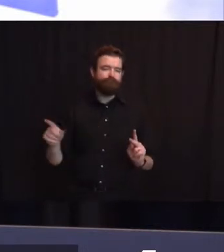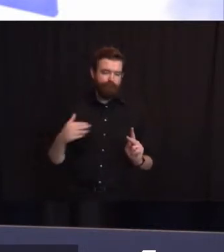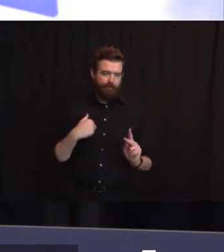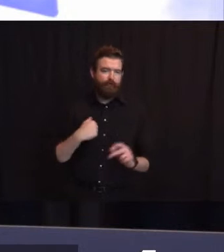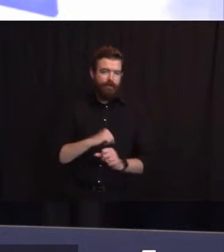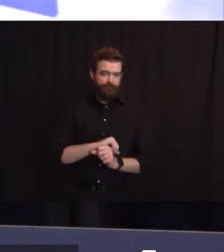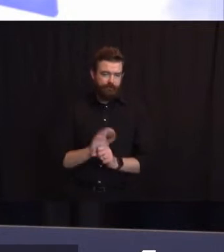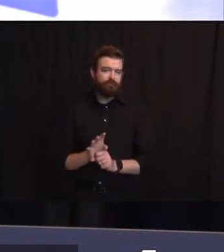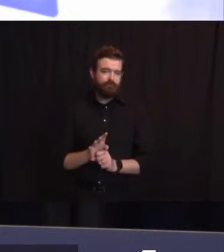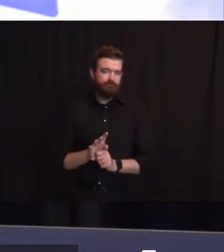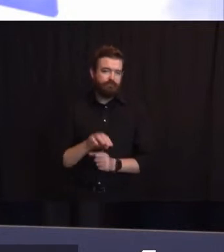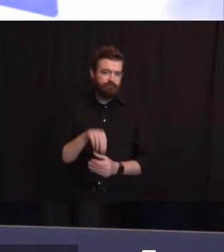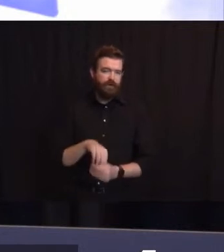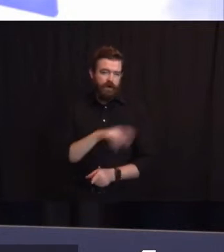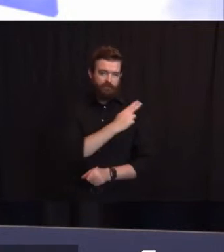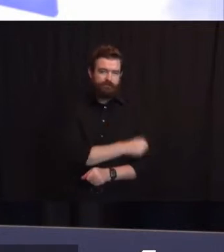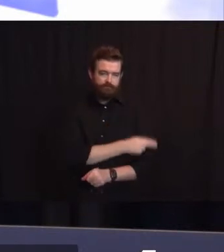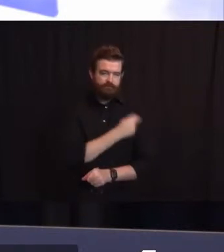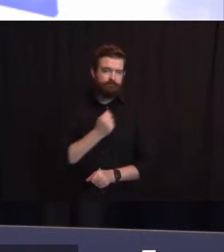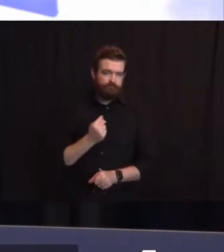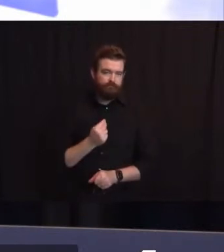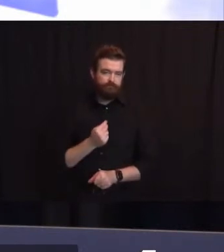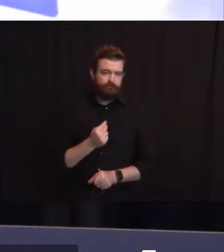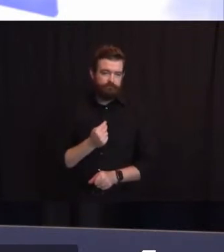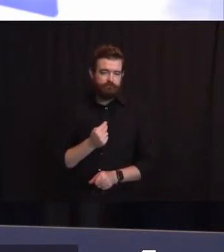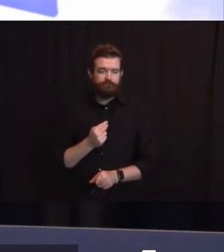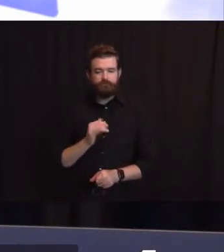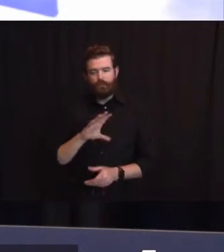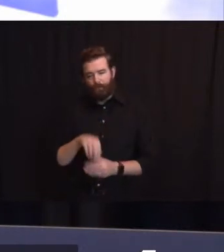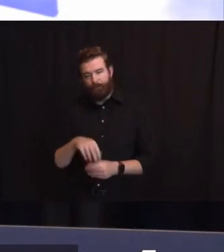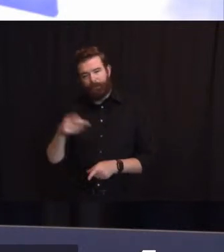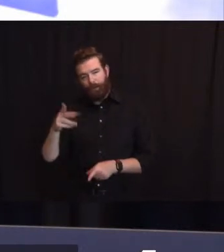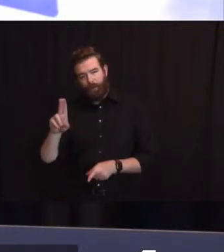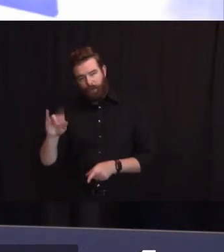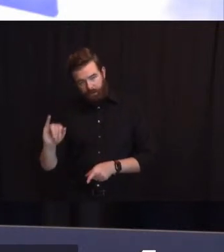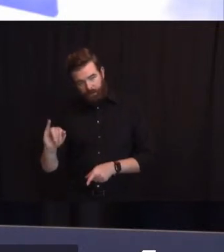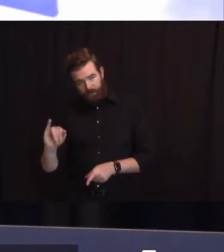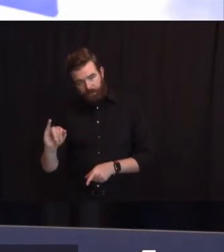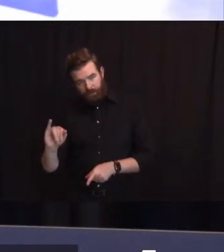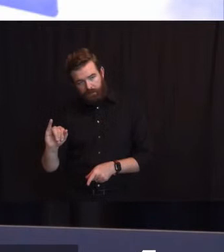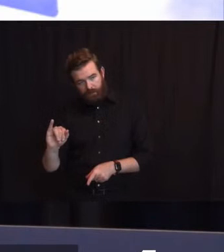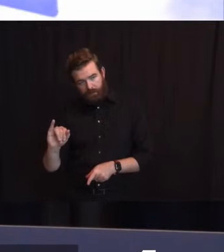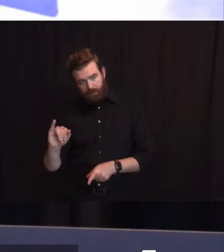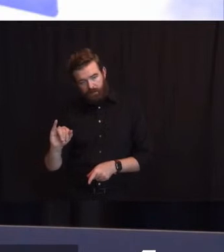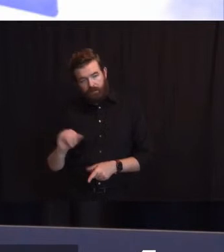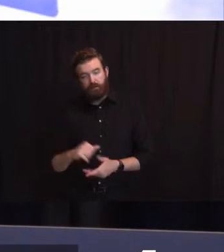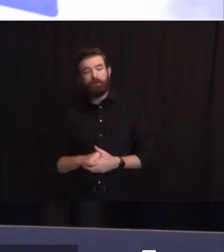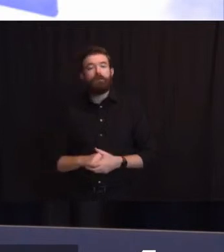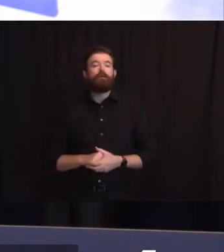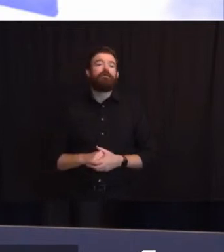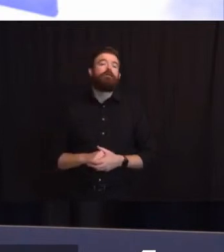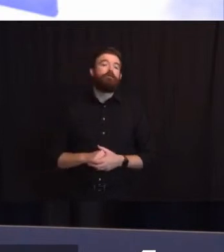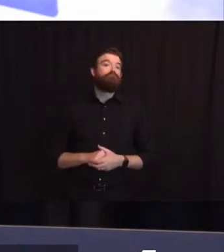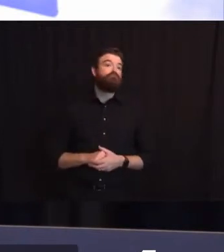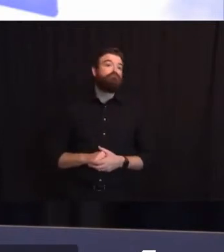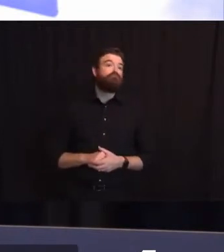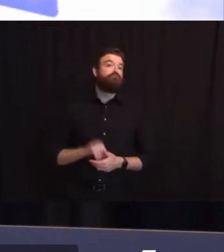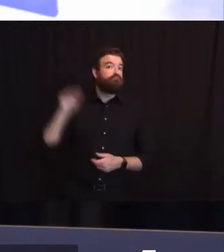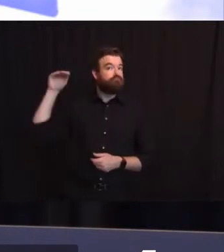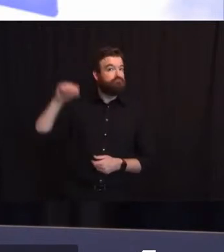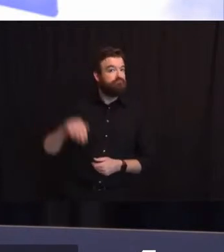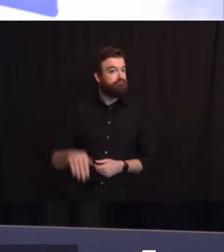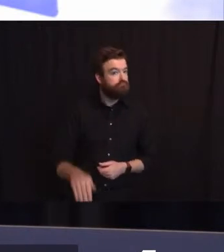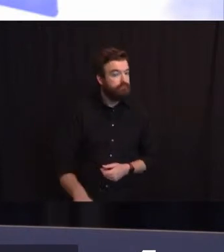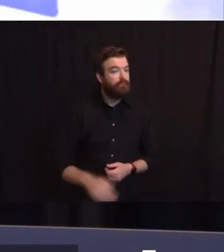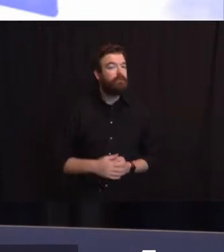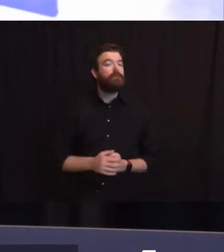and persons under investigation last evening. This is trending in the right direction, but as I've referenced